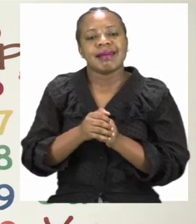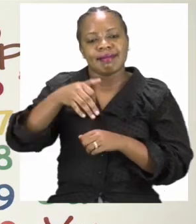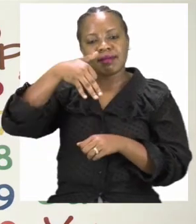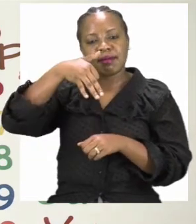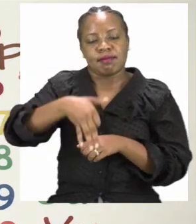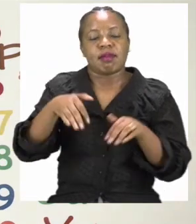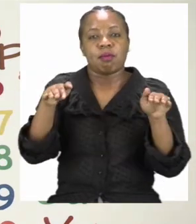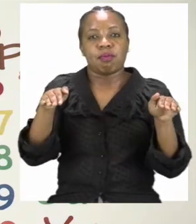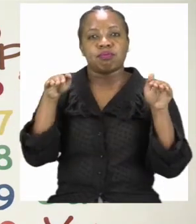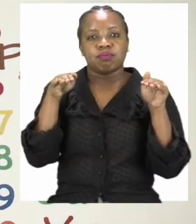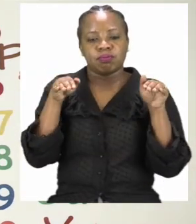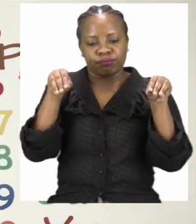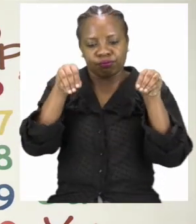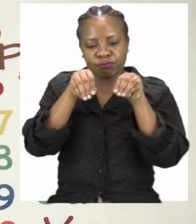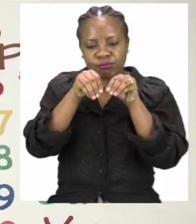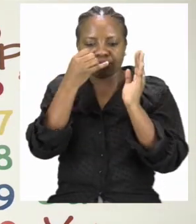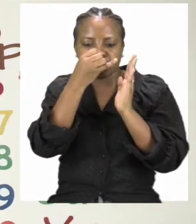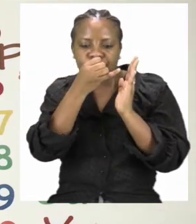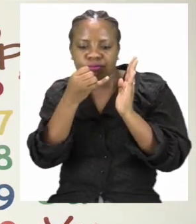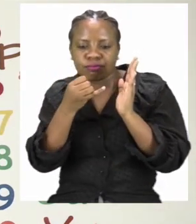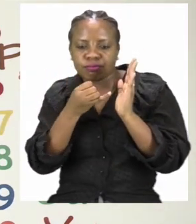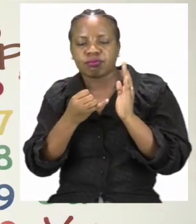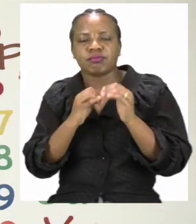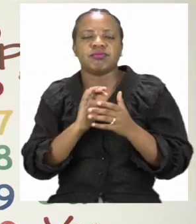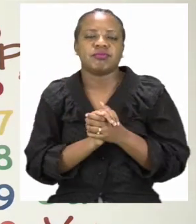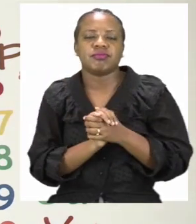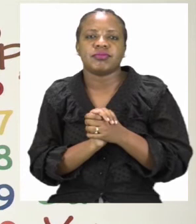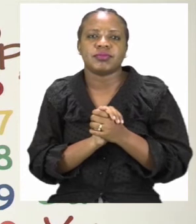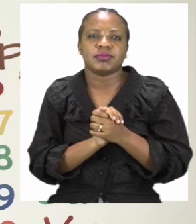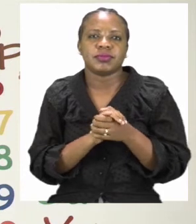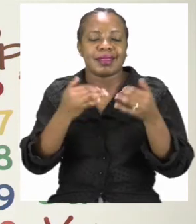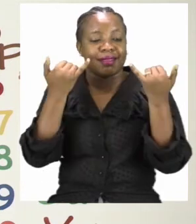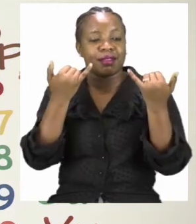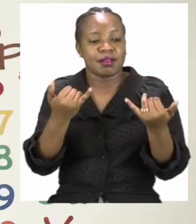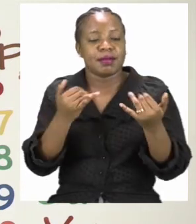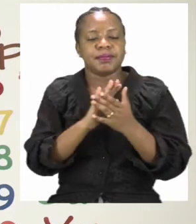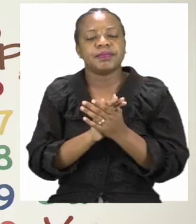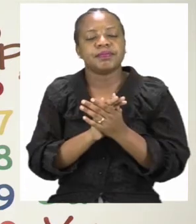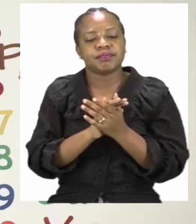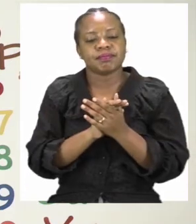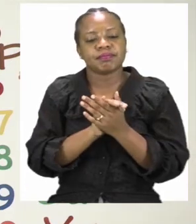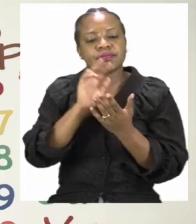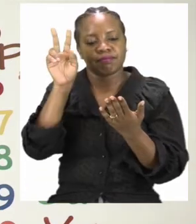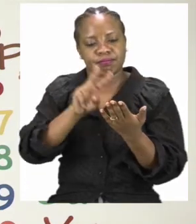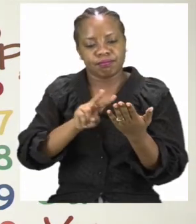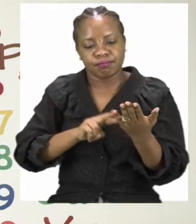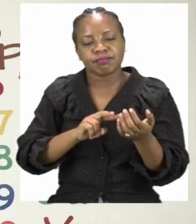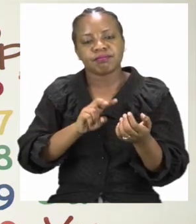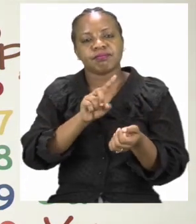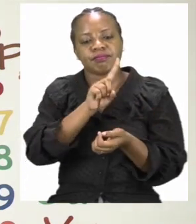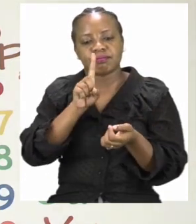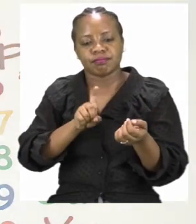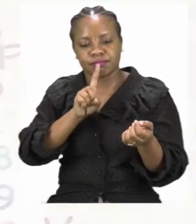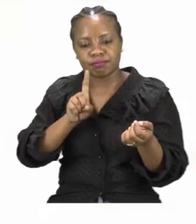represents something. Now let's take a look at the questions on page